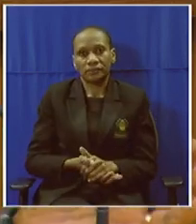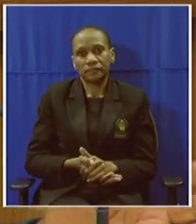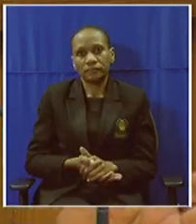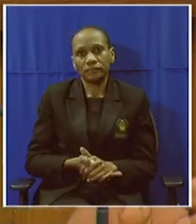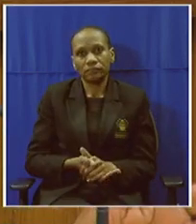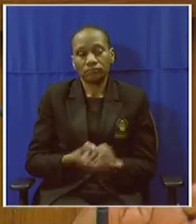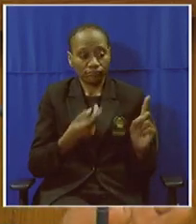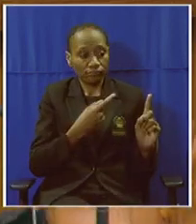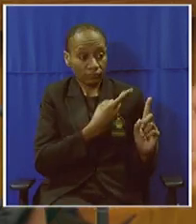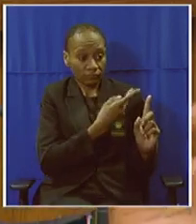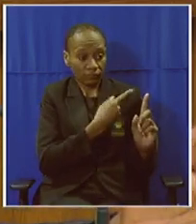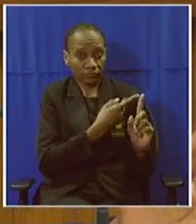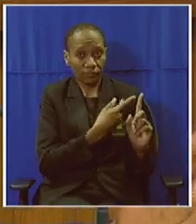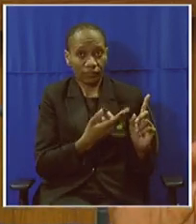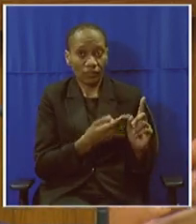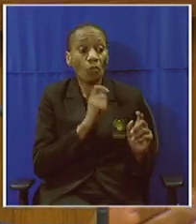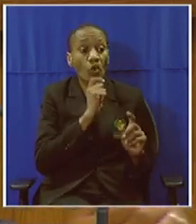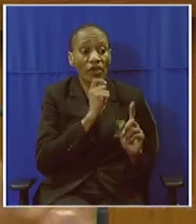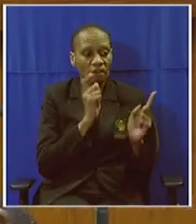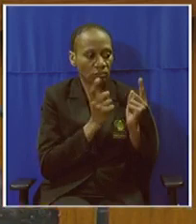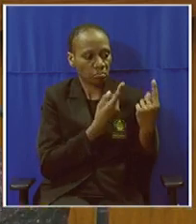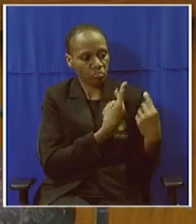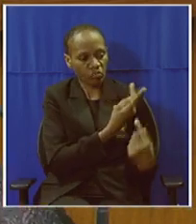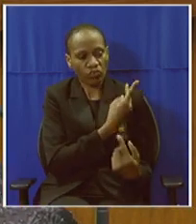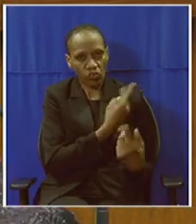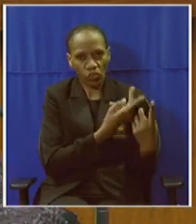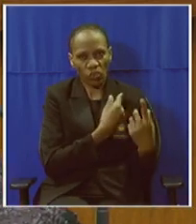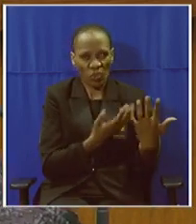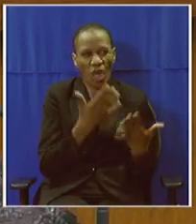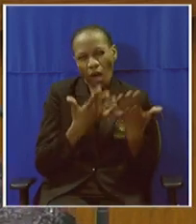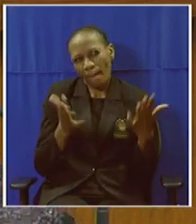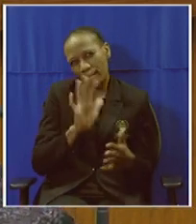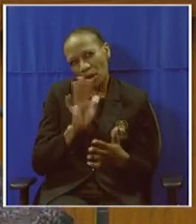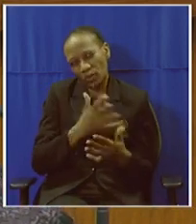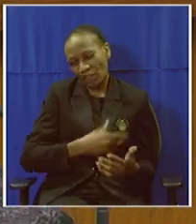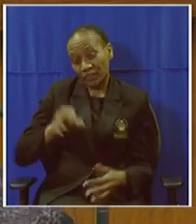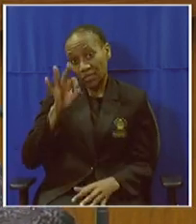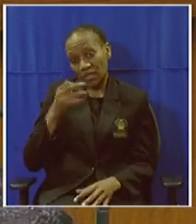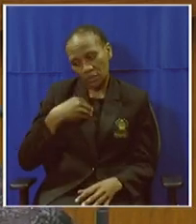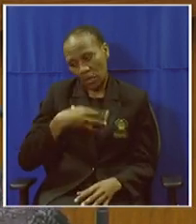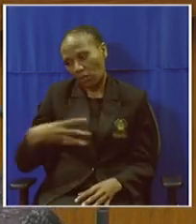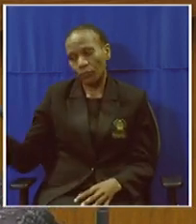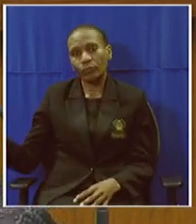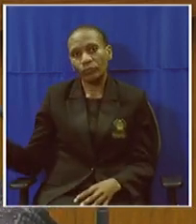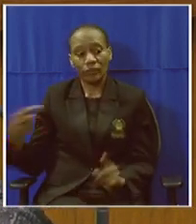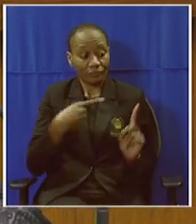I was with her from that morning, and I left at about 3:30, and I left them